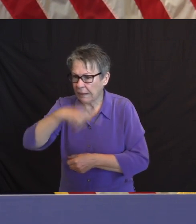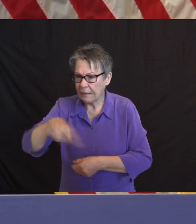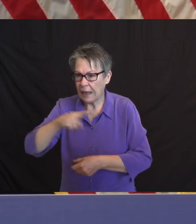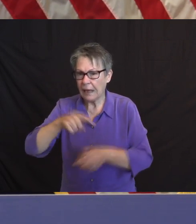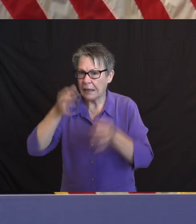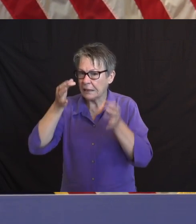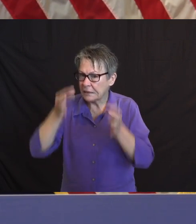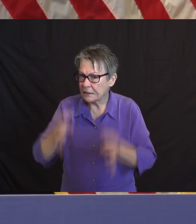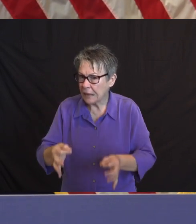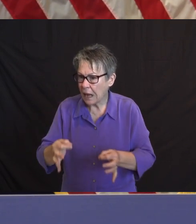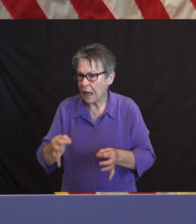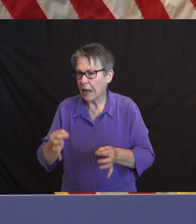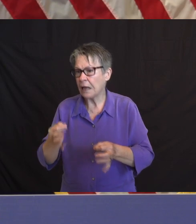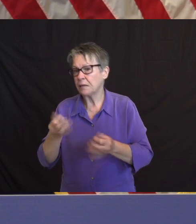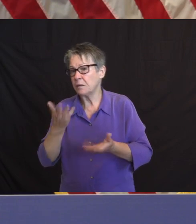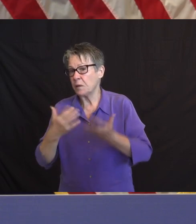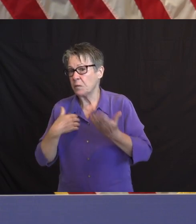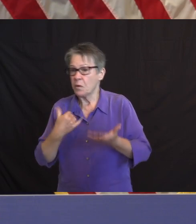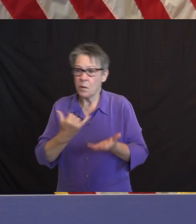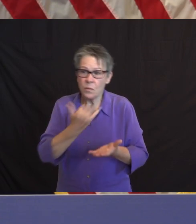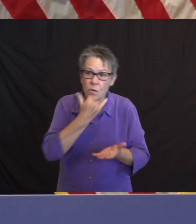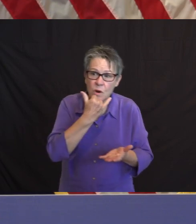other